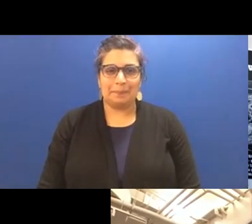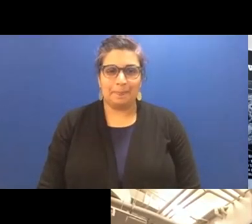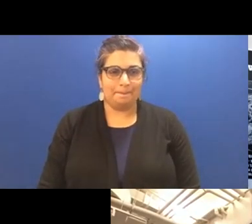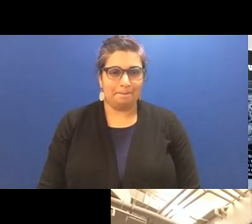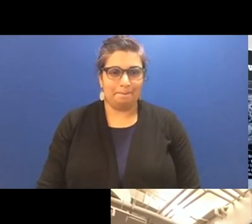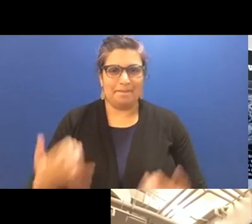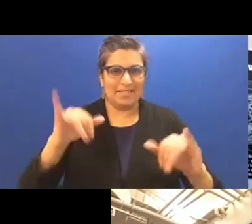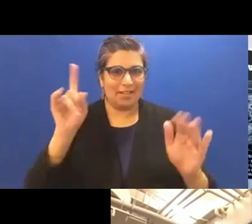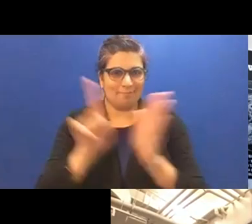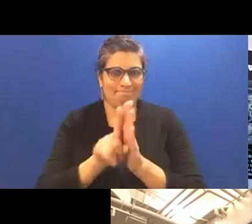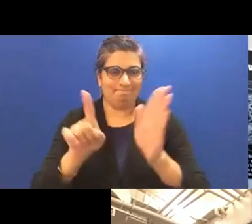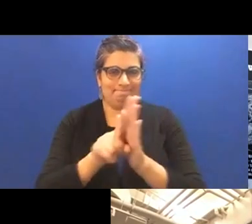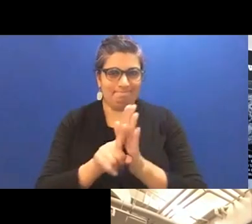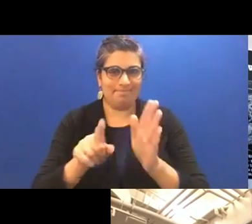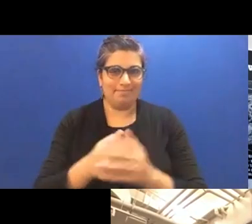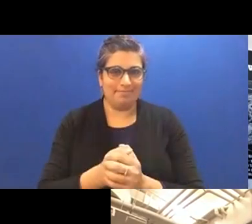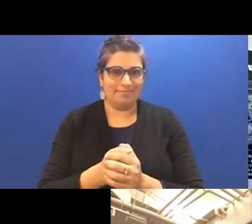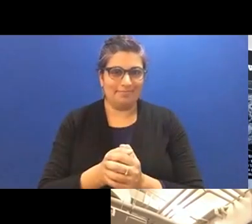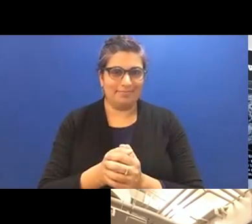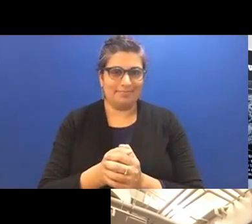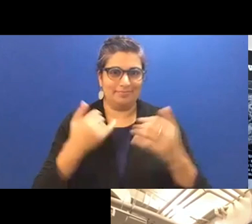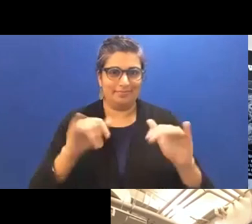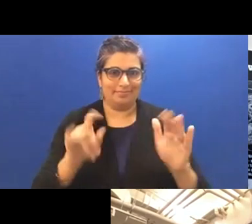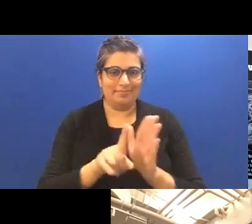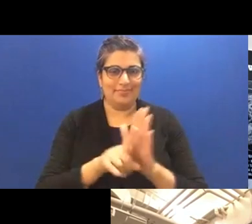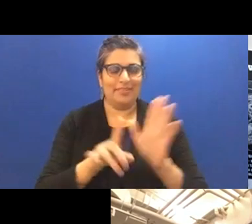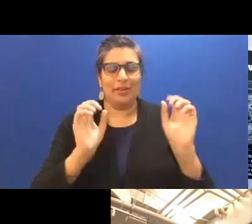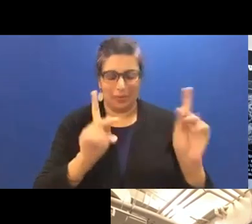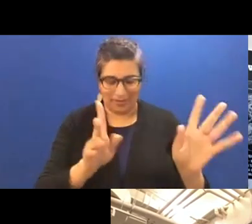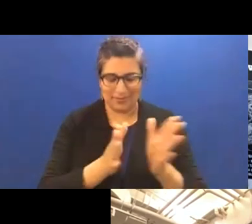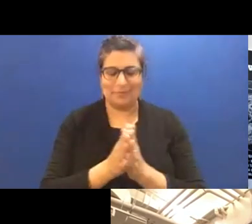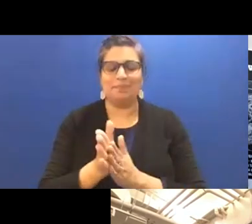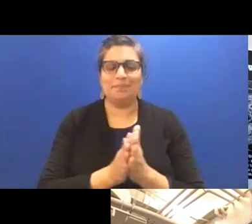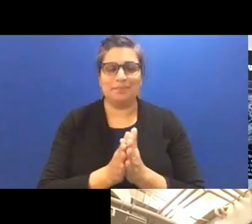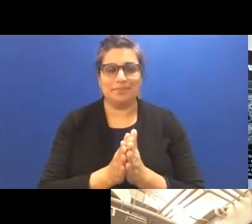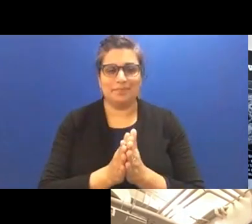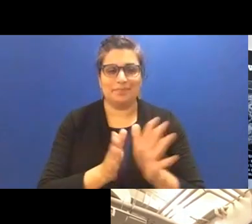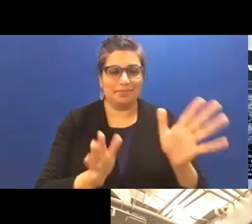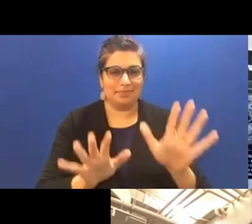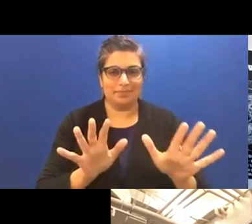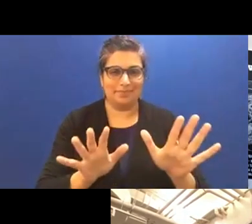Yeah, I don't like my ice cream. It's in Greece. Okay. How?